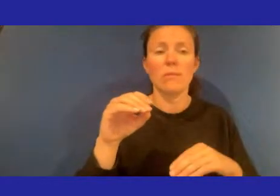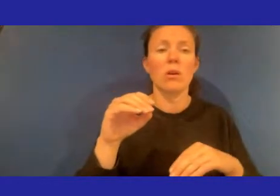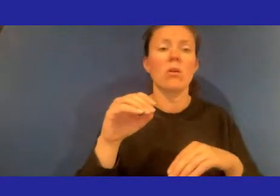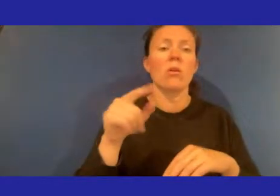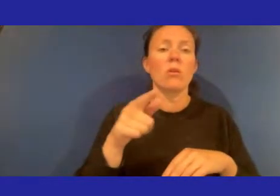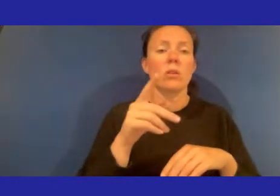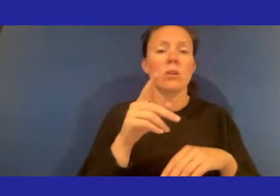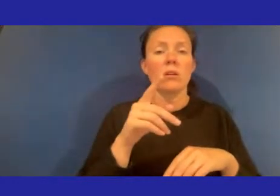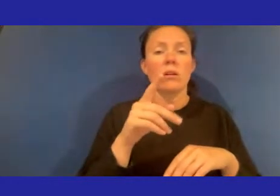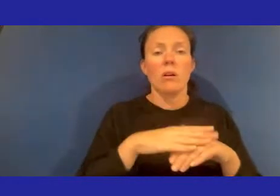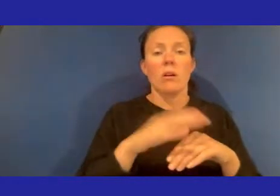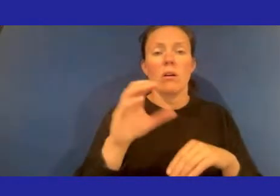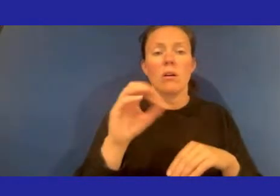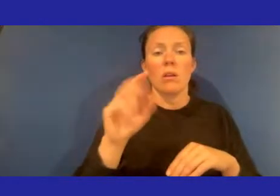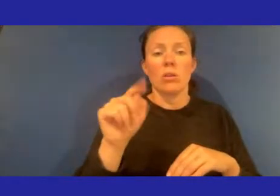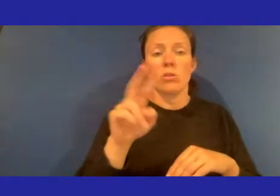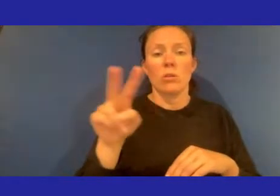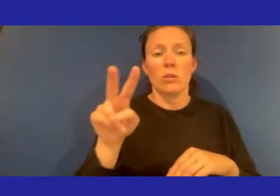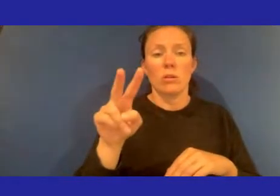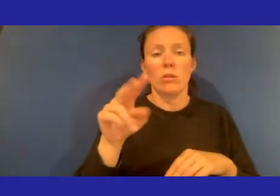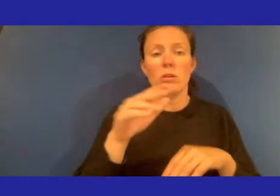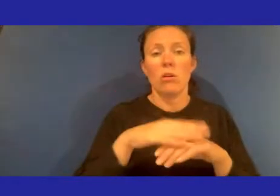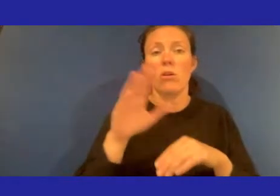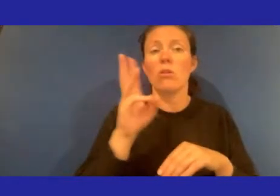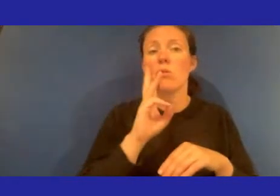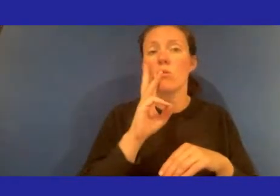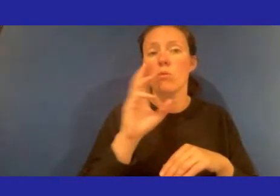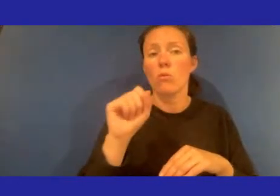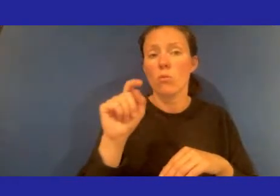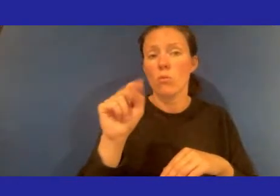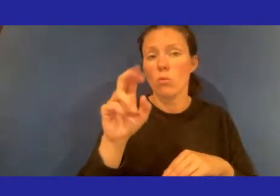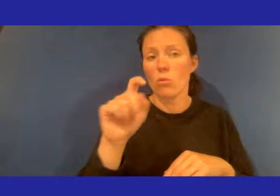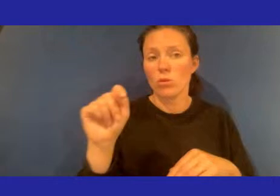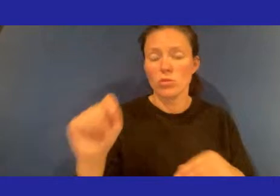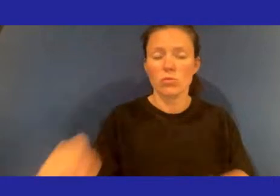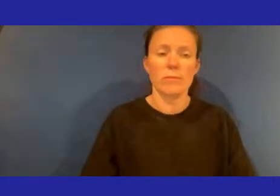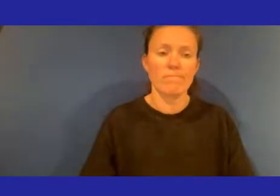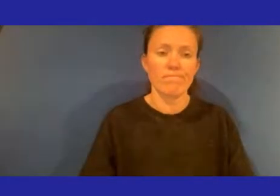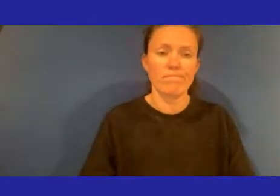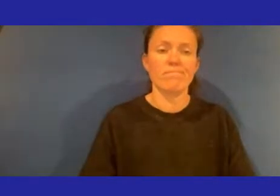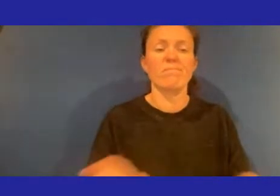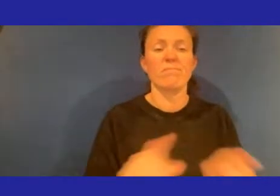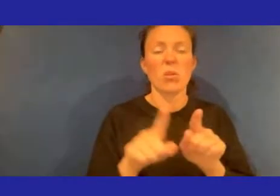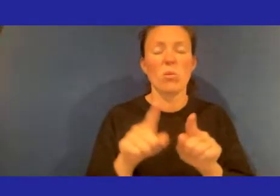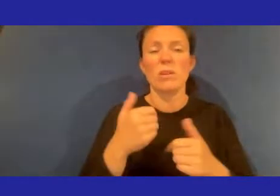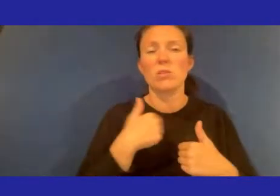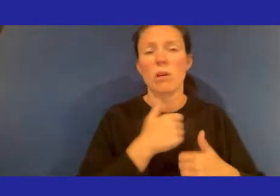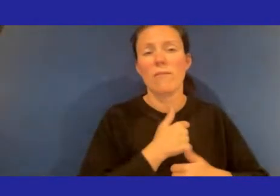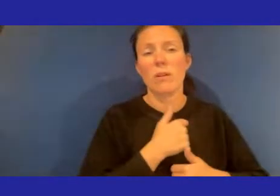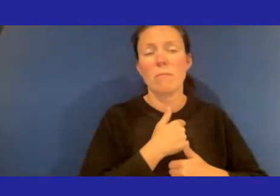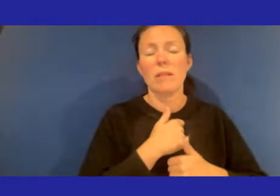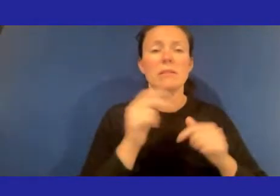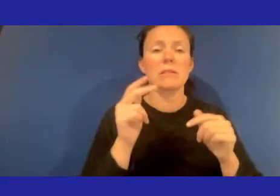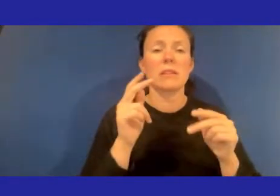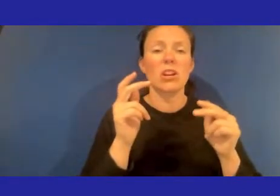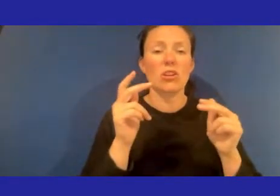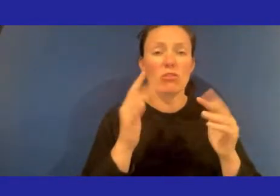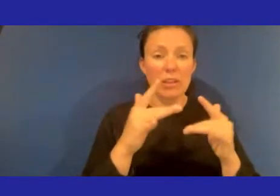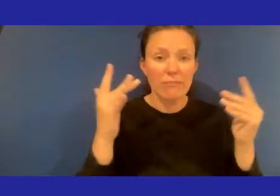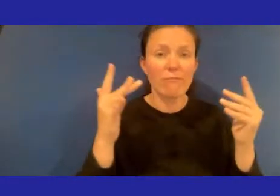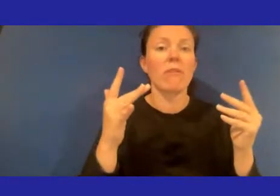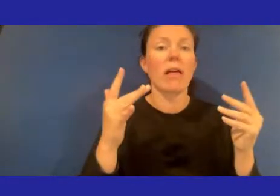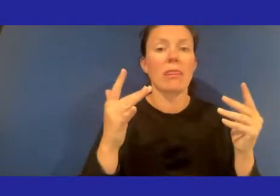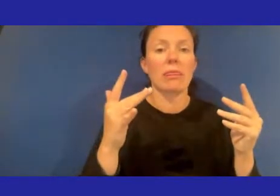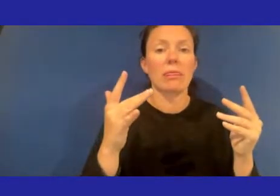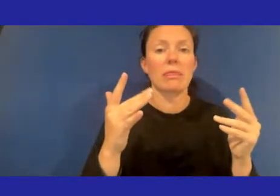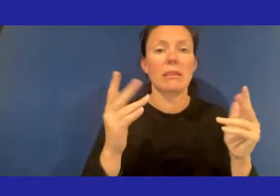22nd. We have been designated also a military-friendly place in New